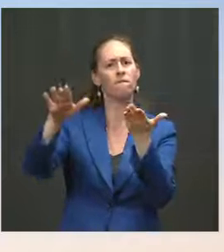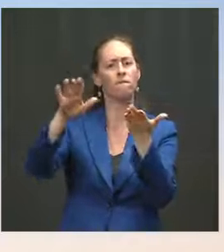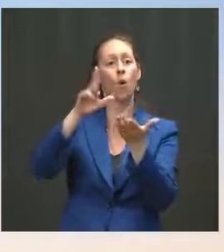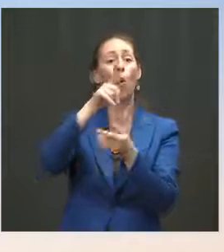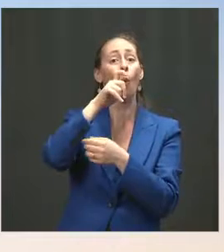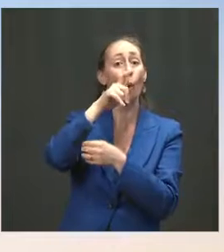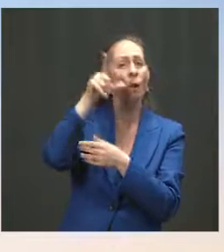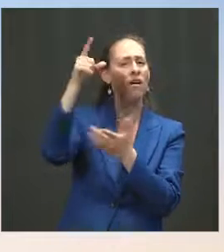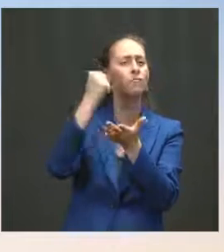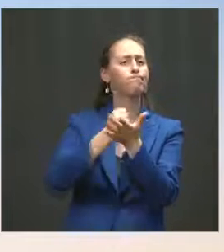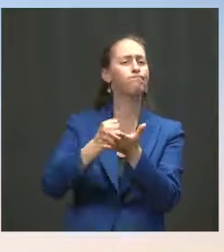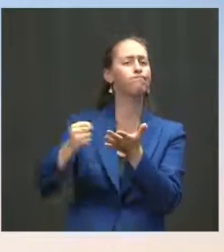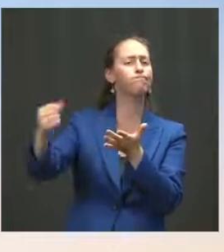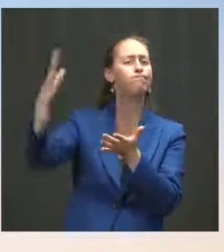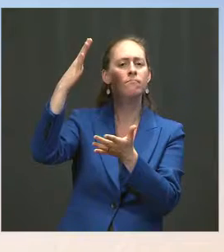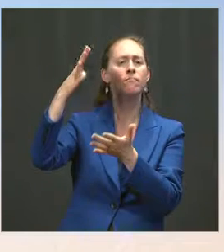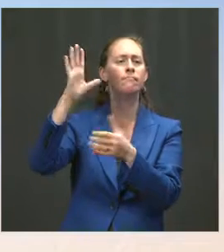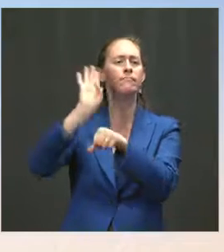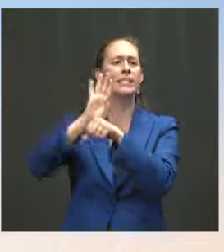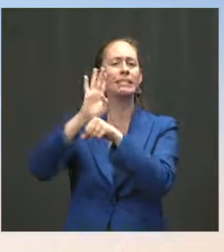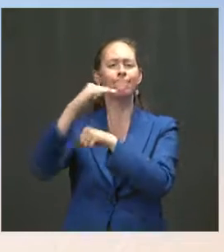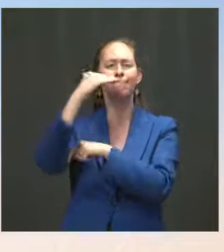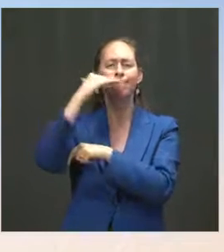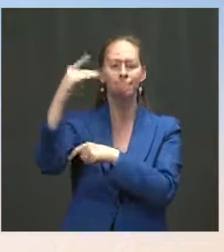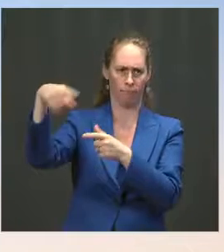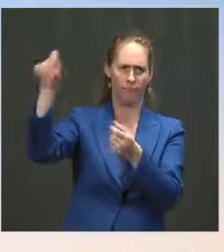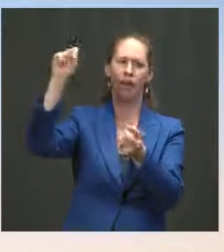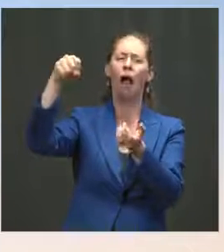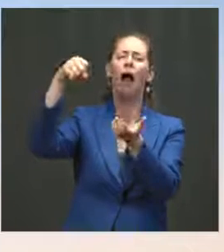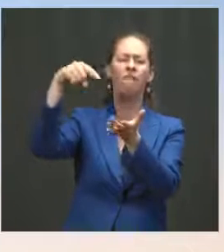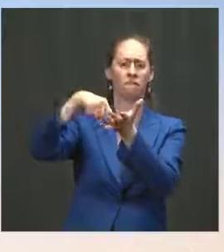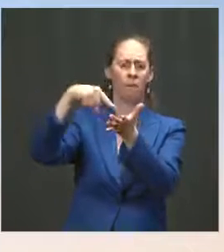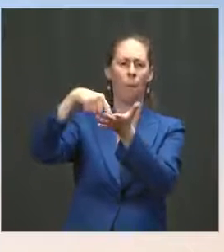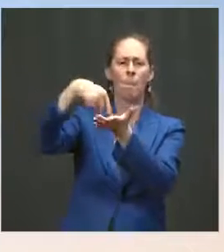our country more competitive, and he feels quite comfortable with the